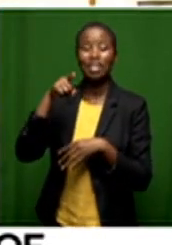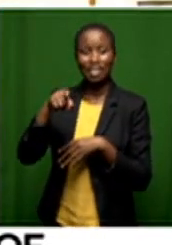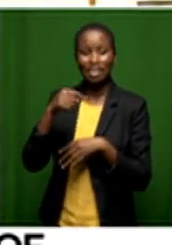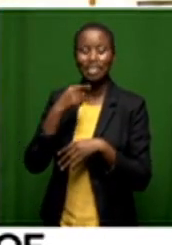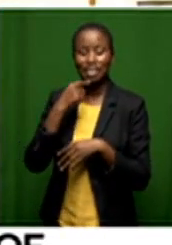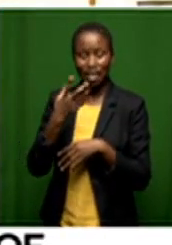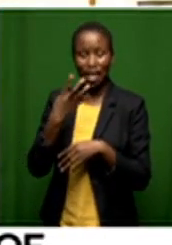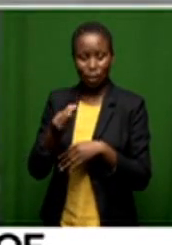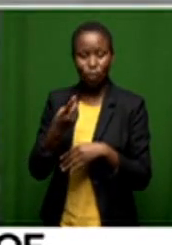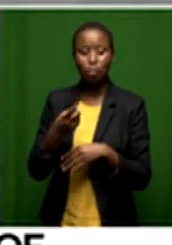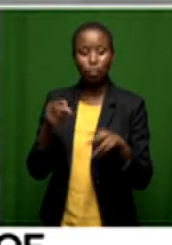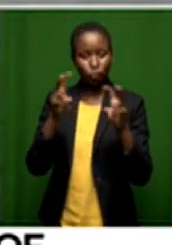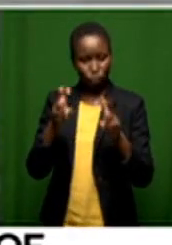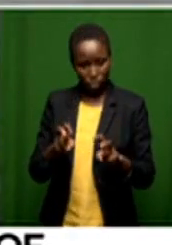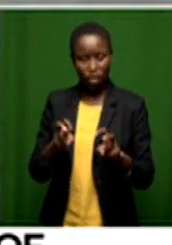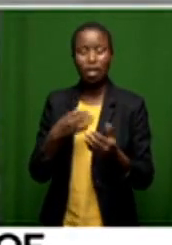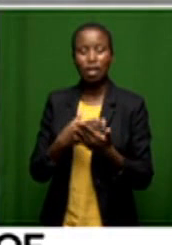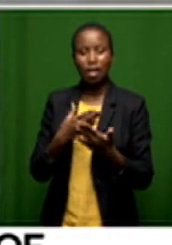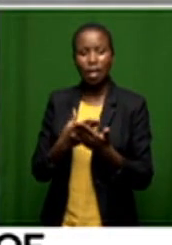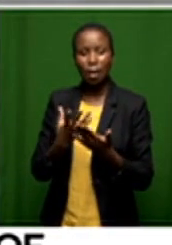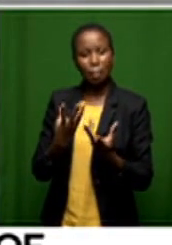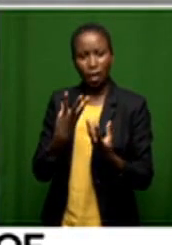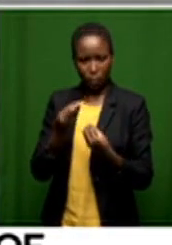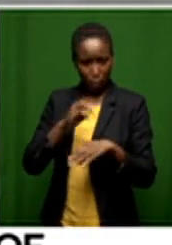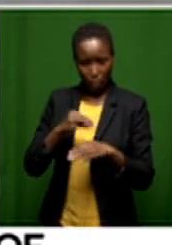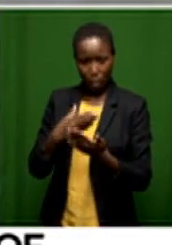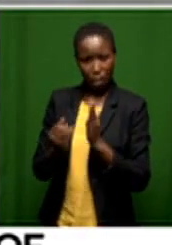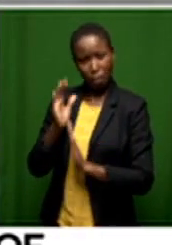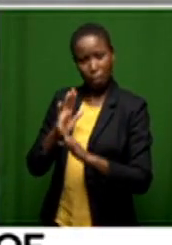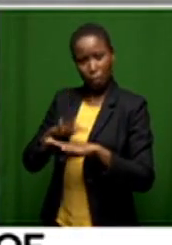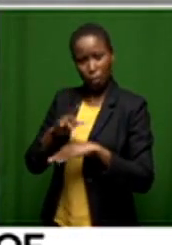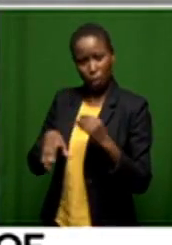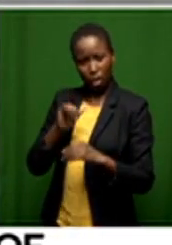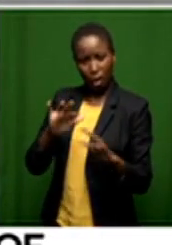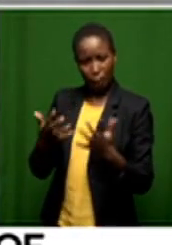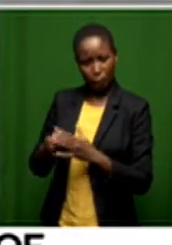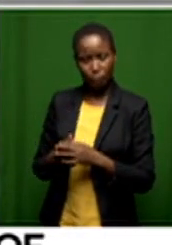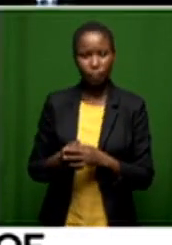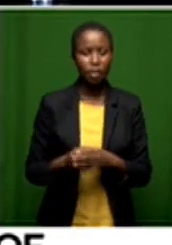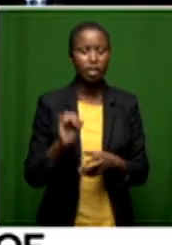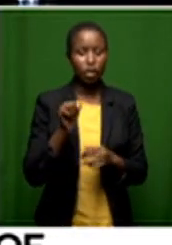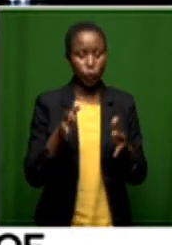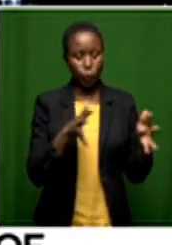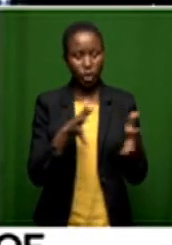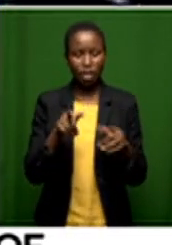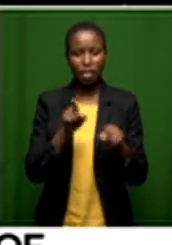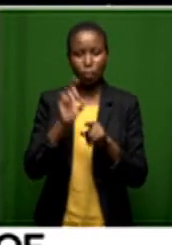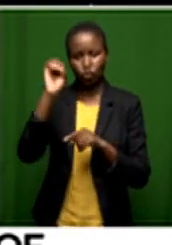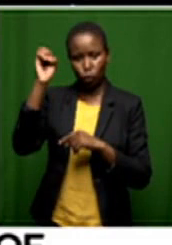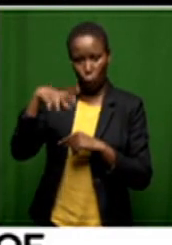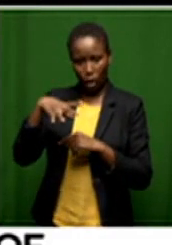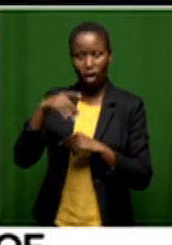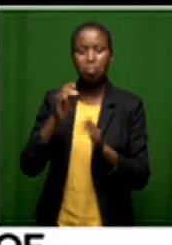grid as nuclear energy. Talk to us about this. Yes, the solar and wind have been increasing in